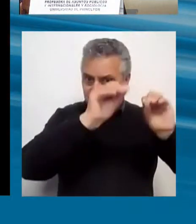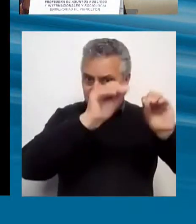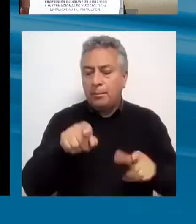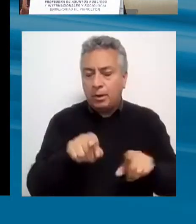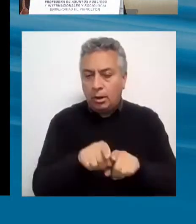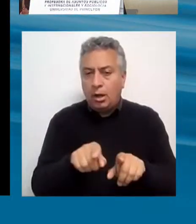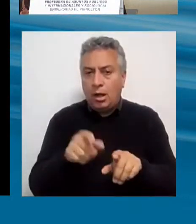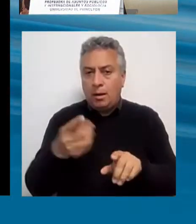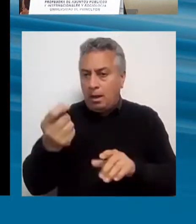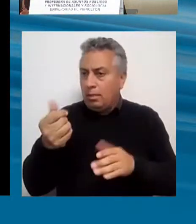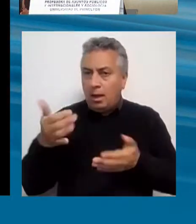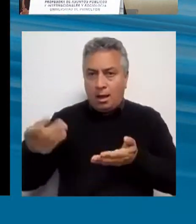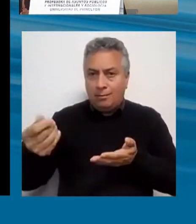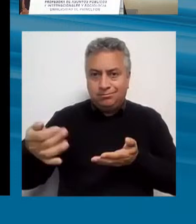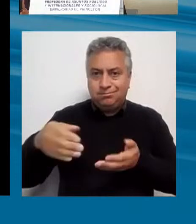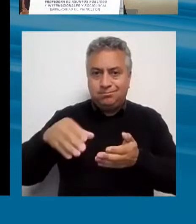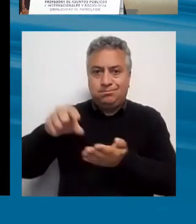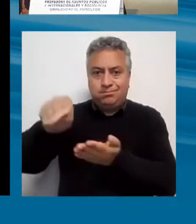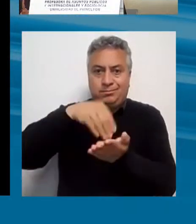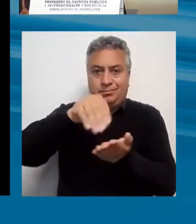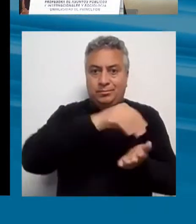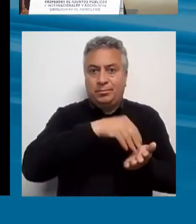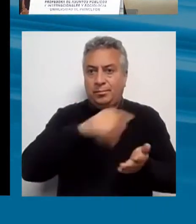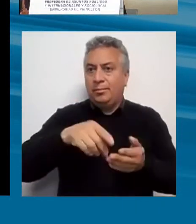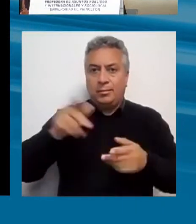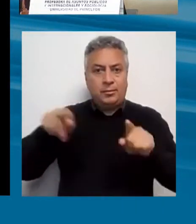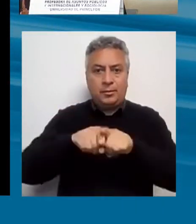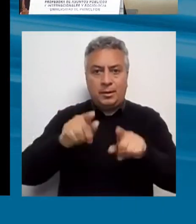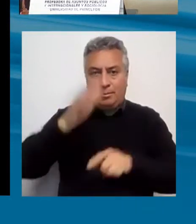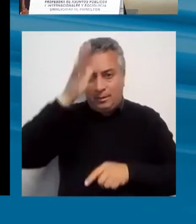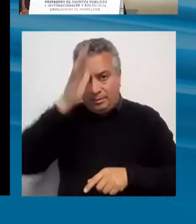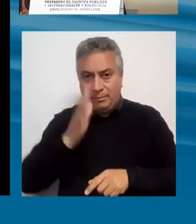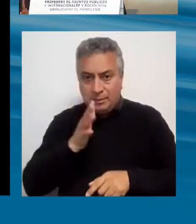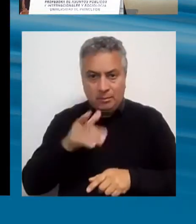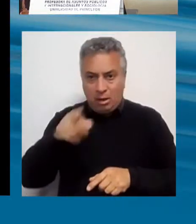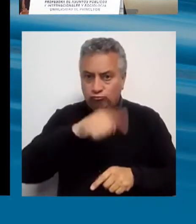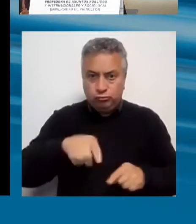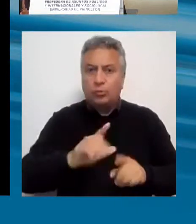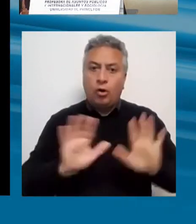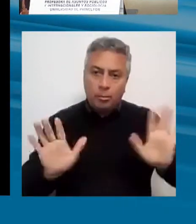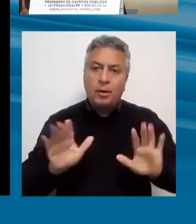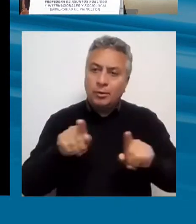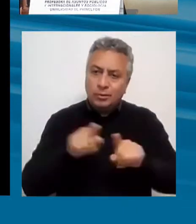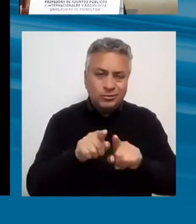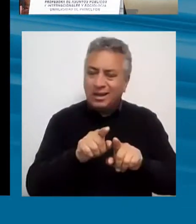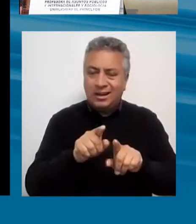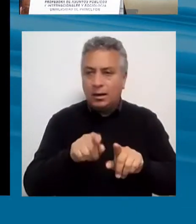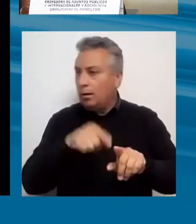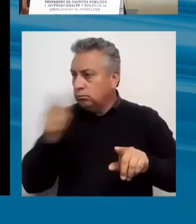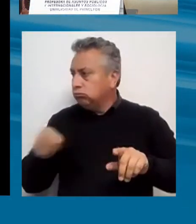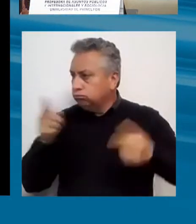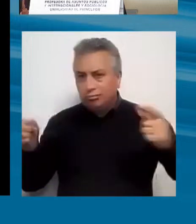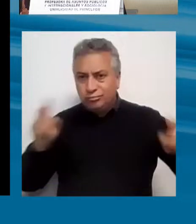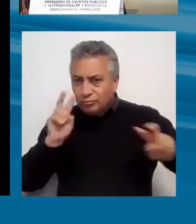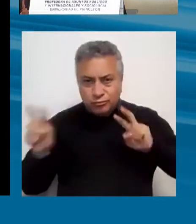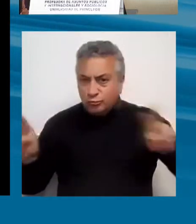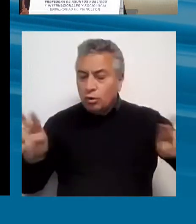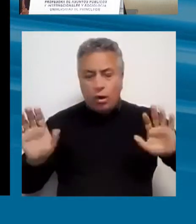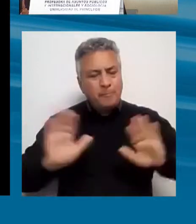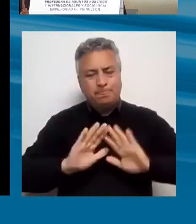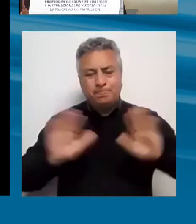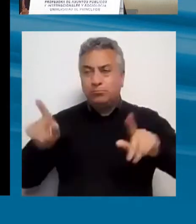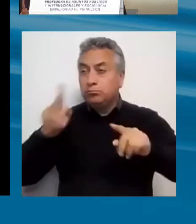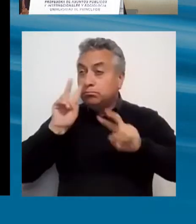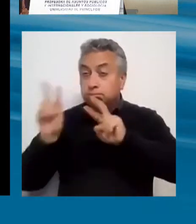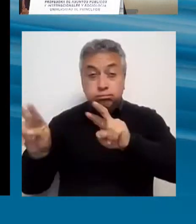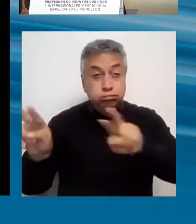little correlation with the income of parents. Most of the population is in a worse situation than their parents.